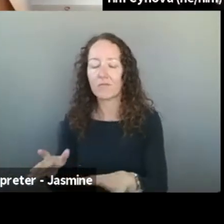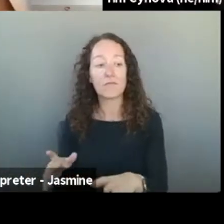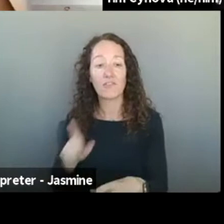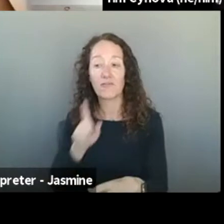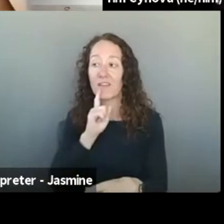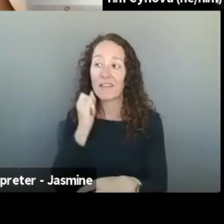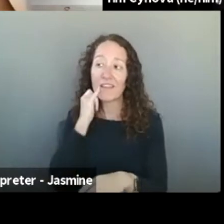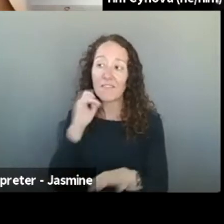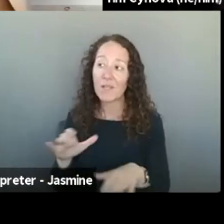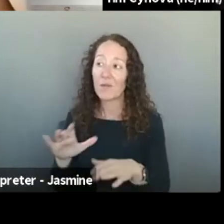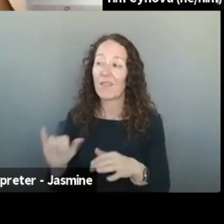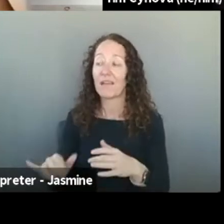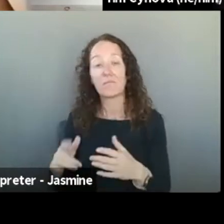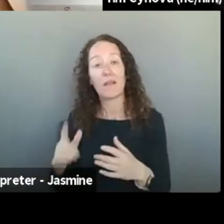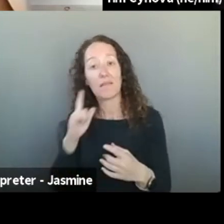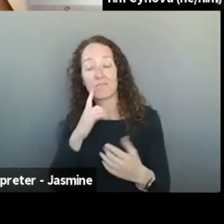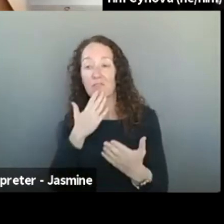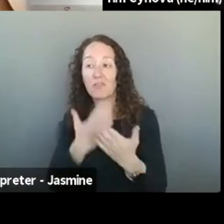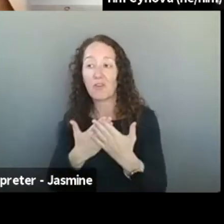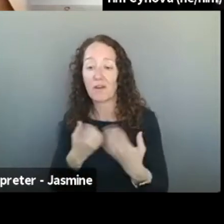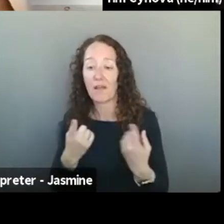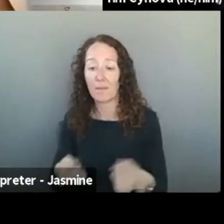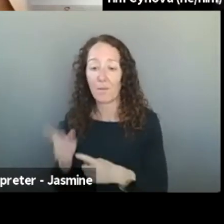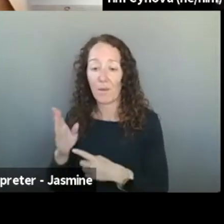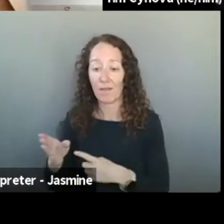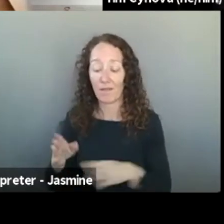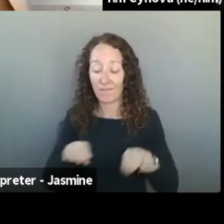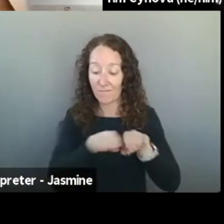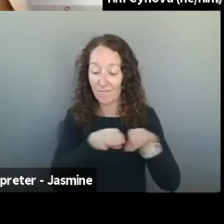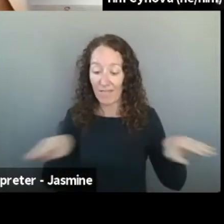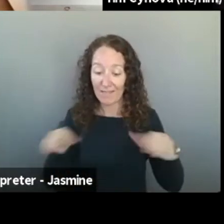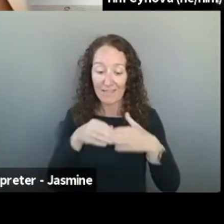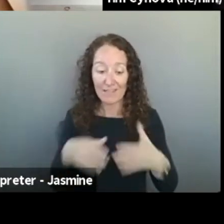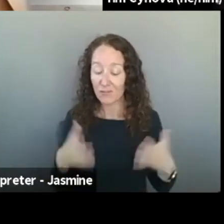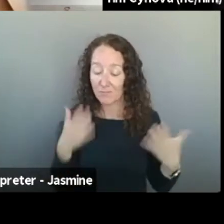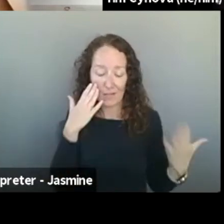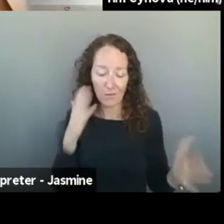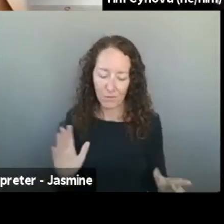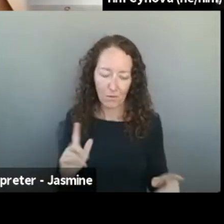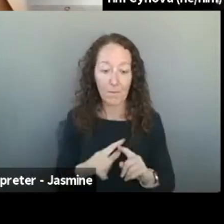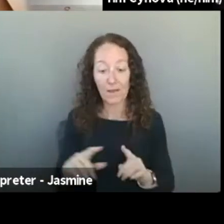know what a flat leadership model is, but I know that a shared leadership model